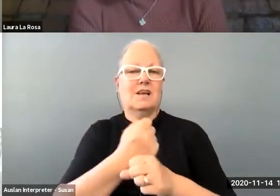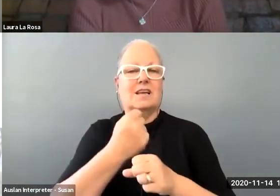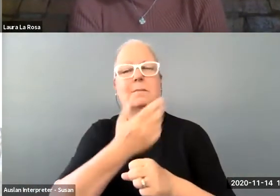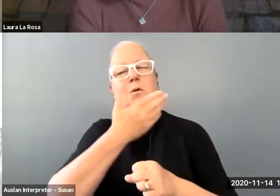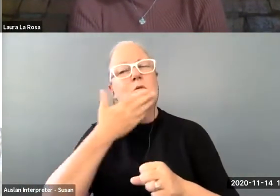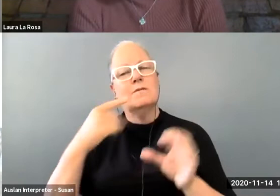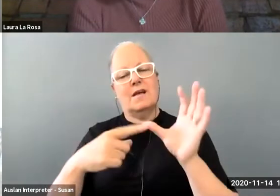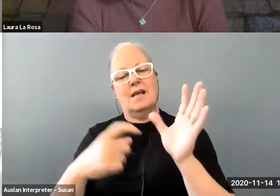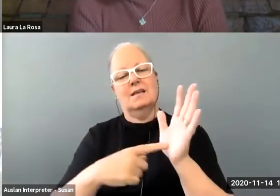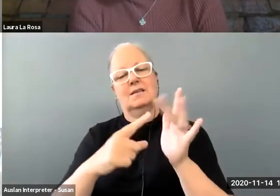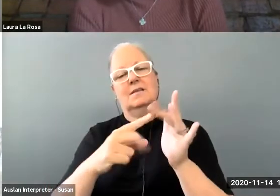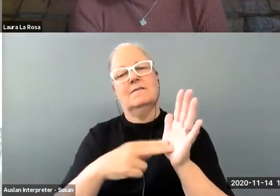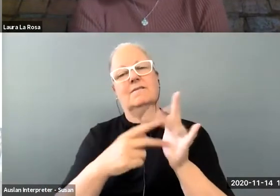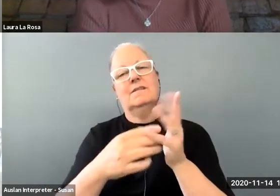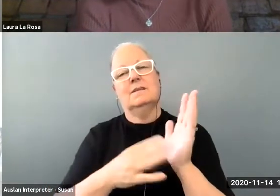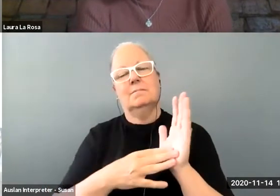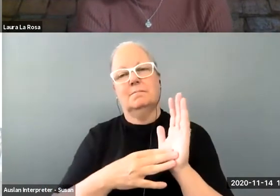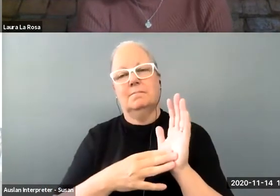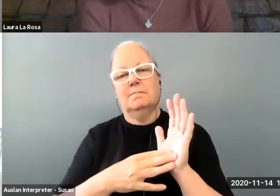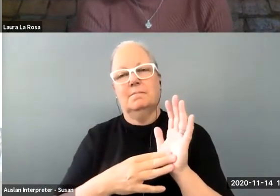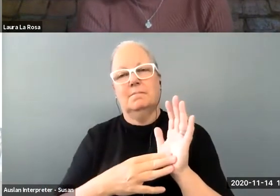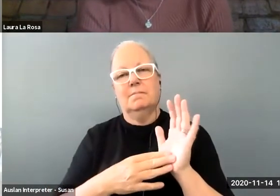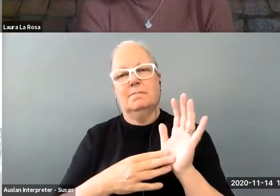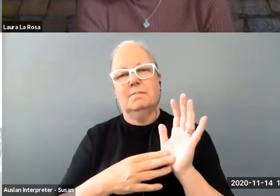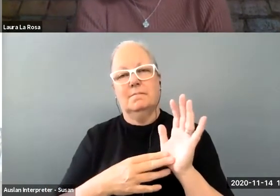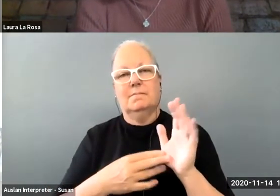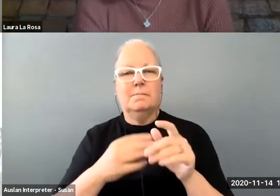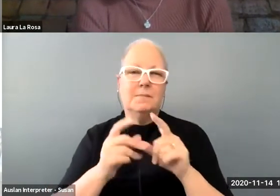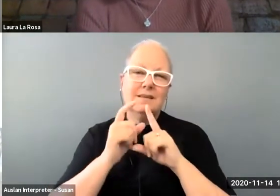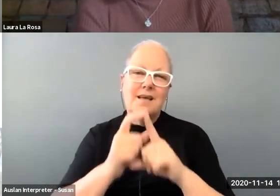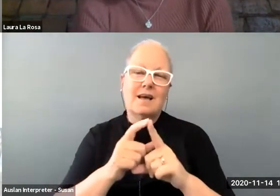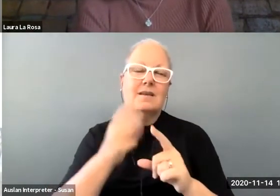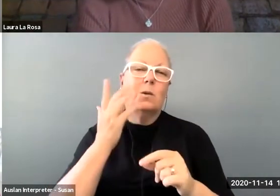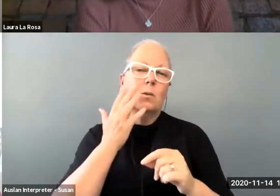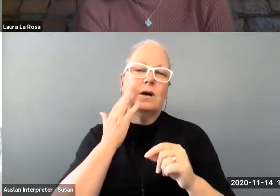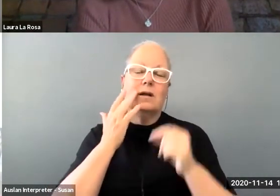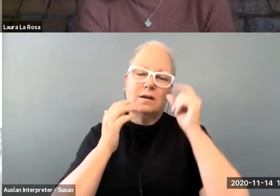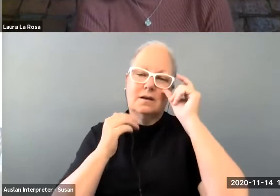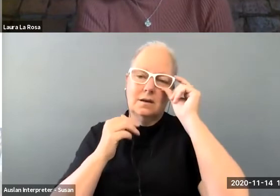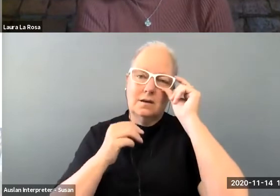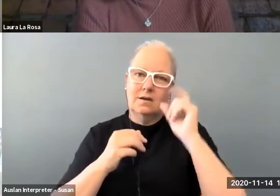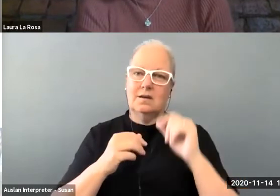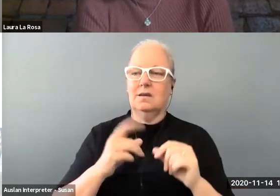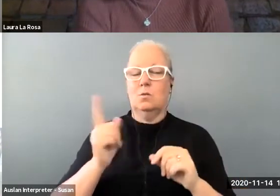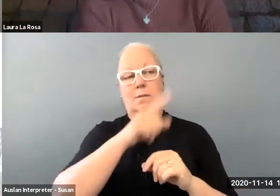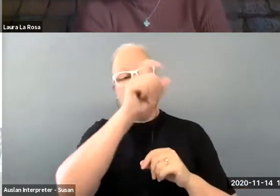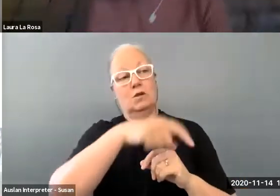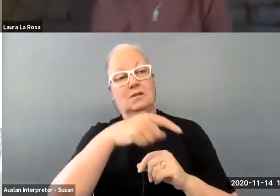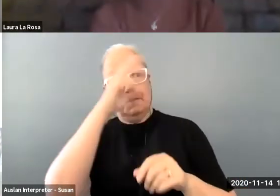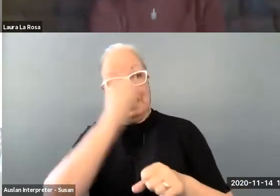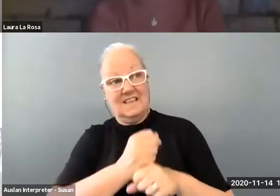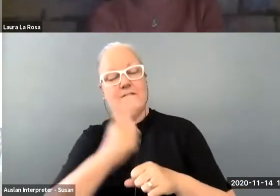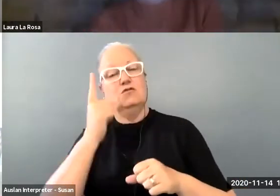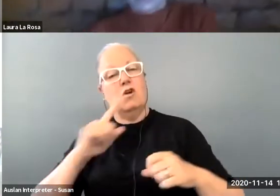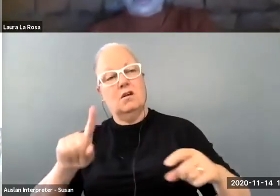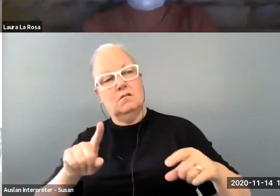activism. You know, it's hard to communicate a message that either contradicts what someone already believes or that is difficult